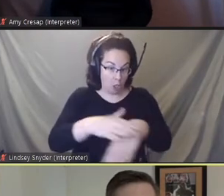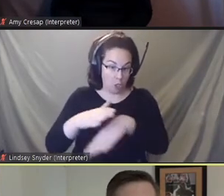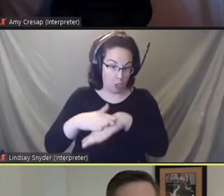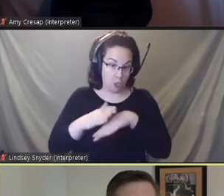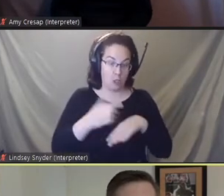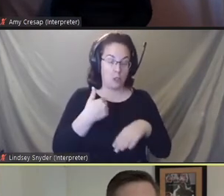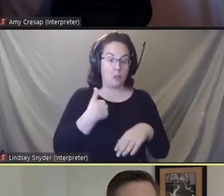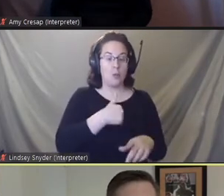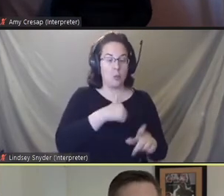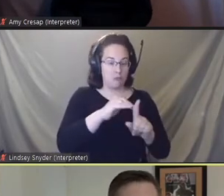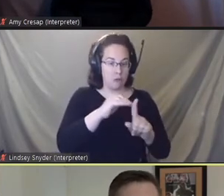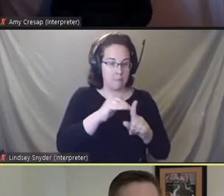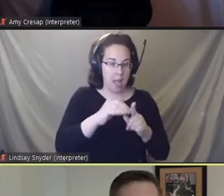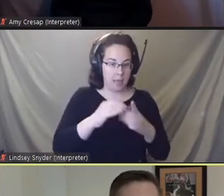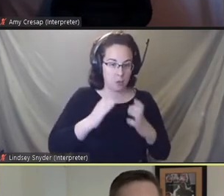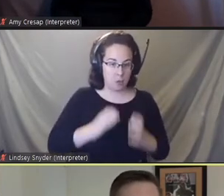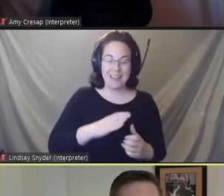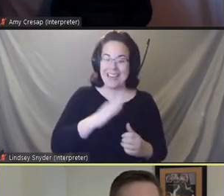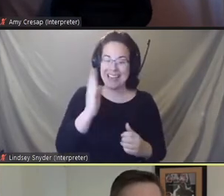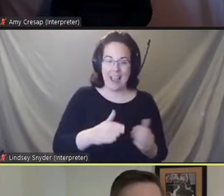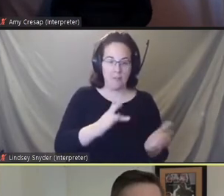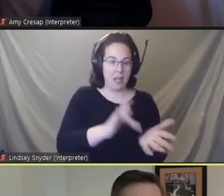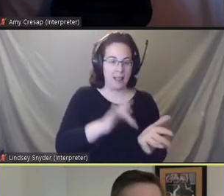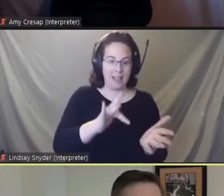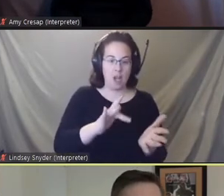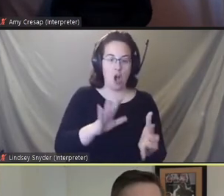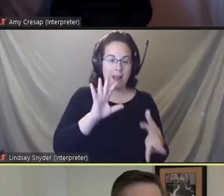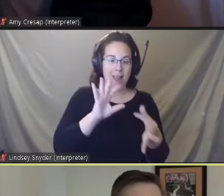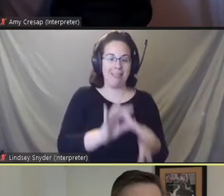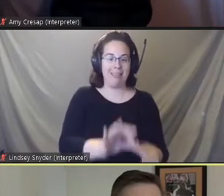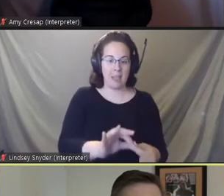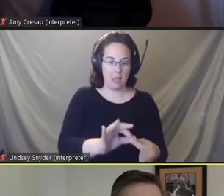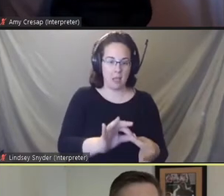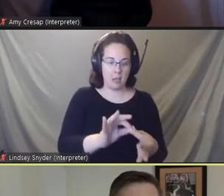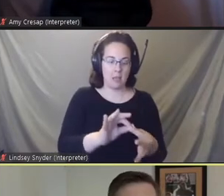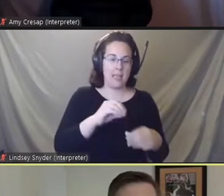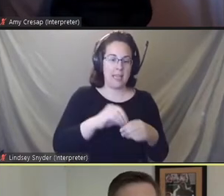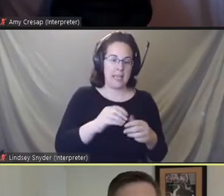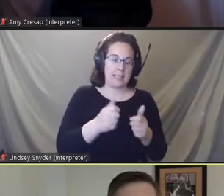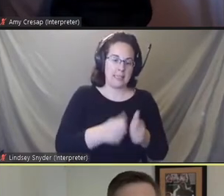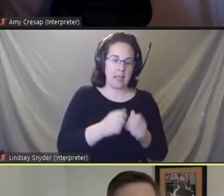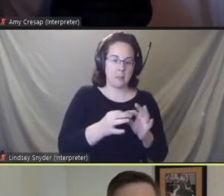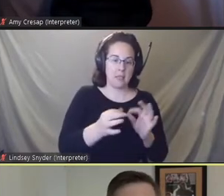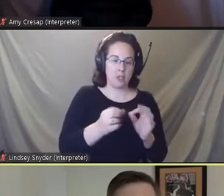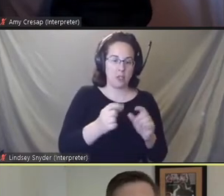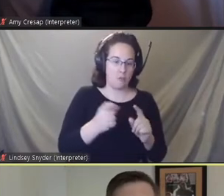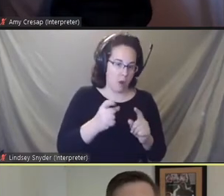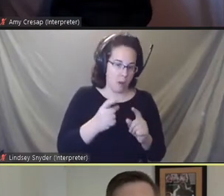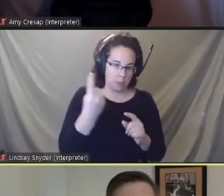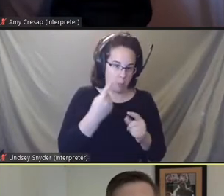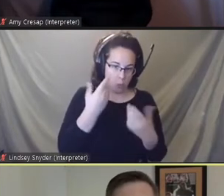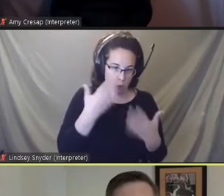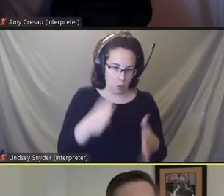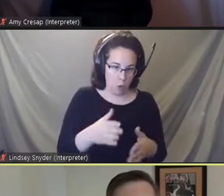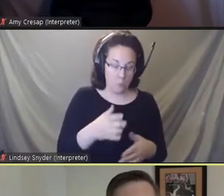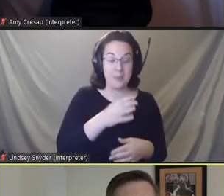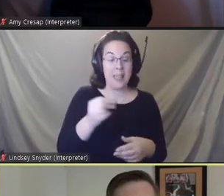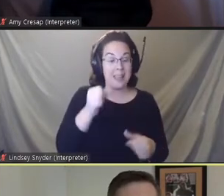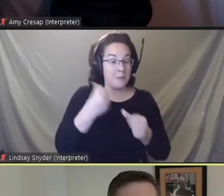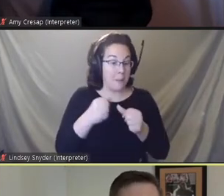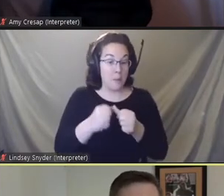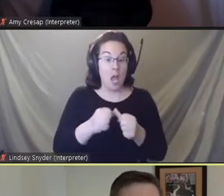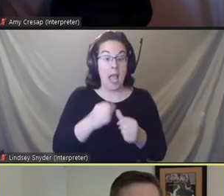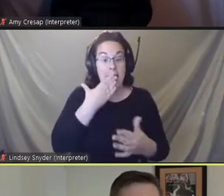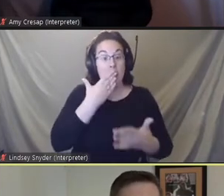never click on links and text messages from unknown senders, and to remember that legitimate contact tracers will not ask